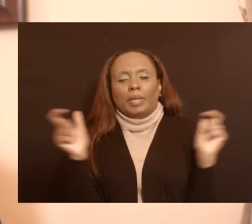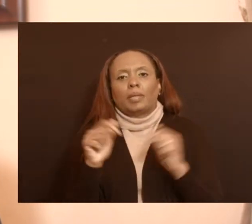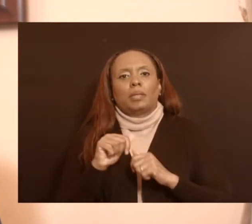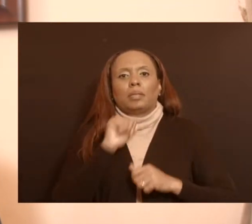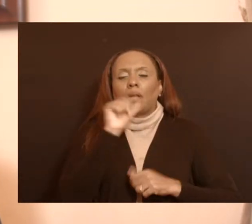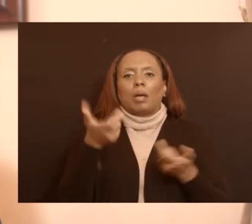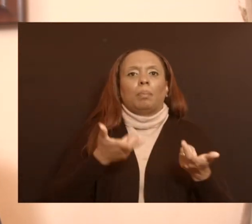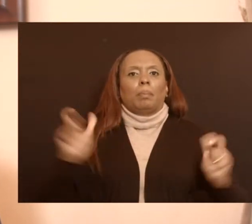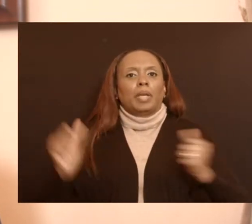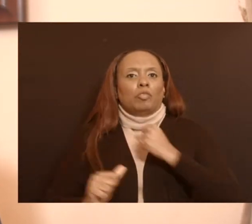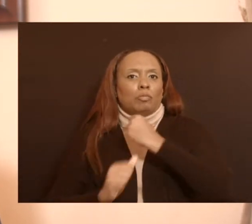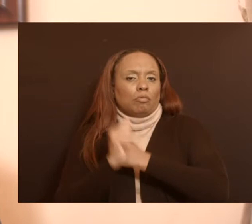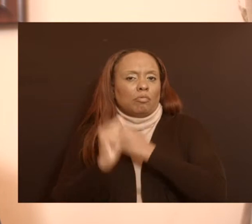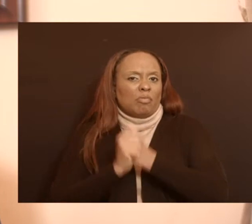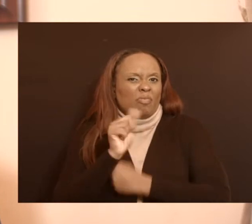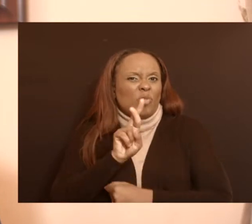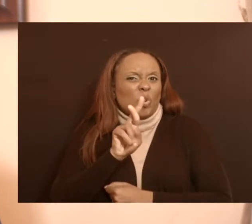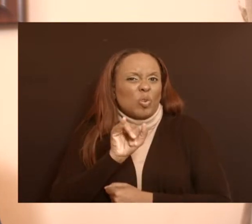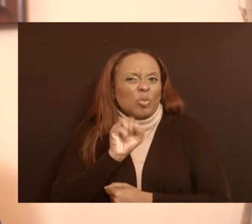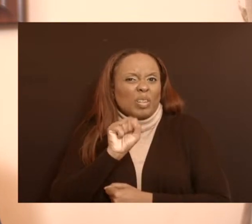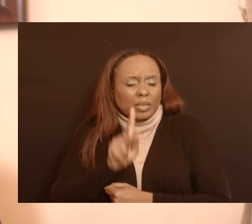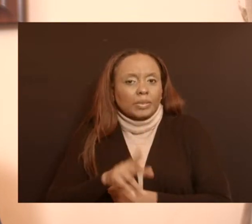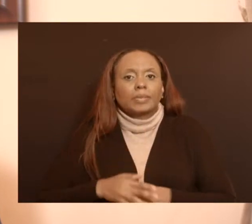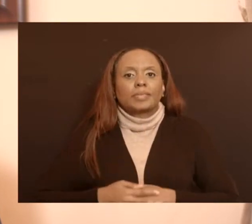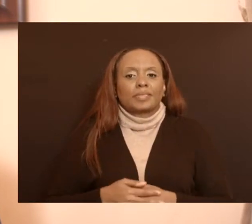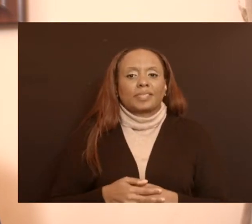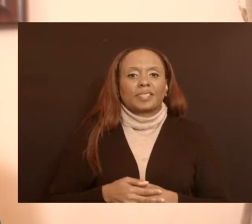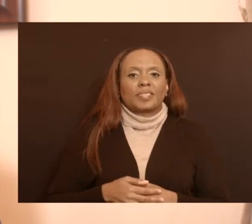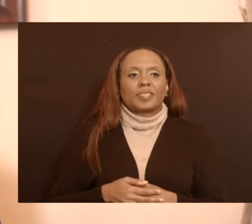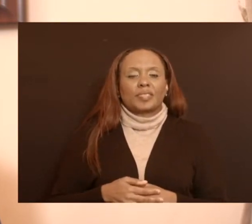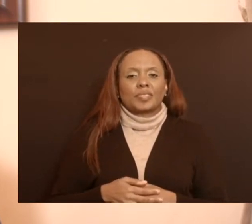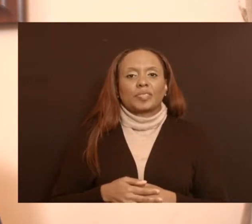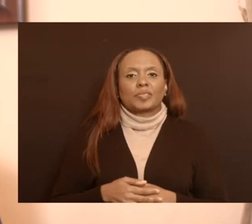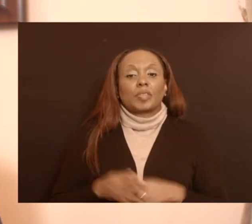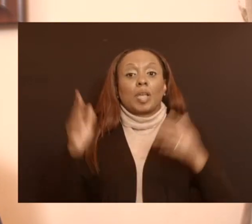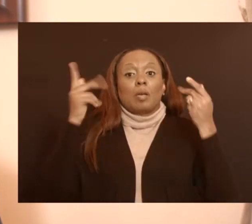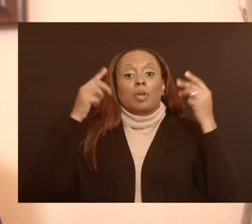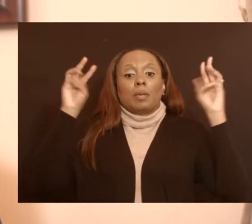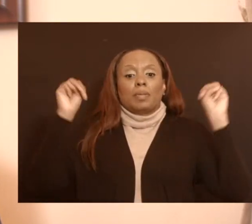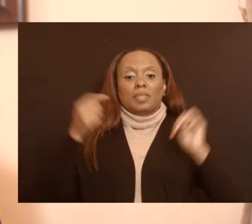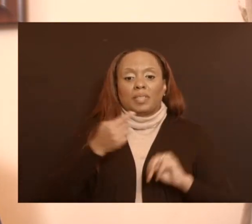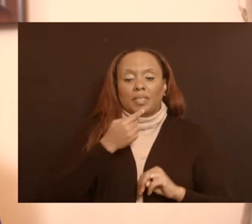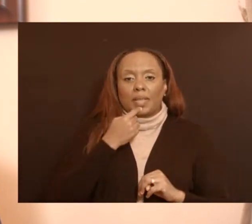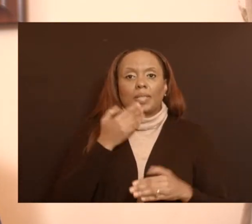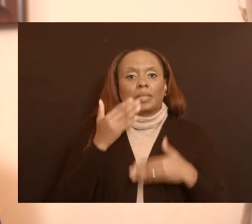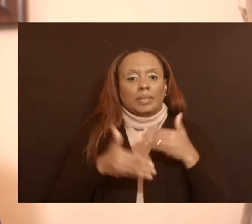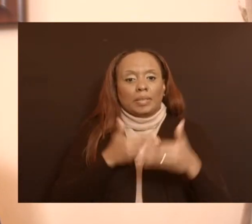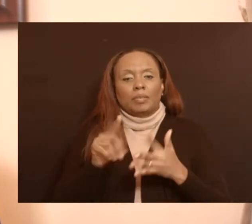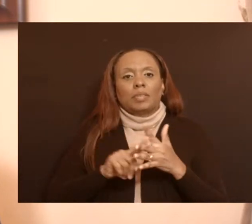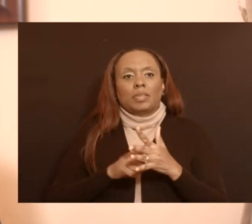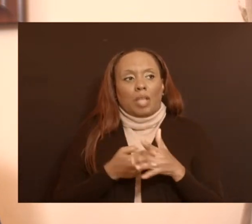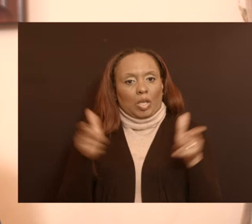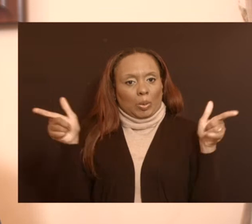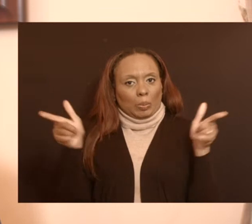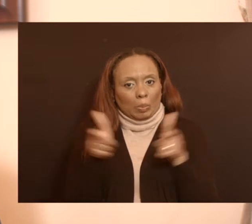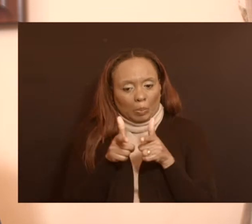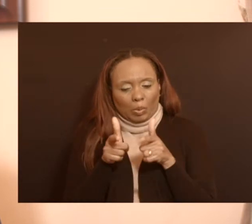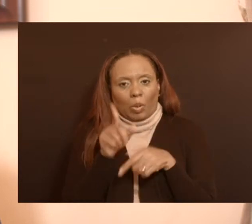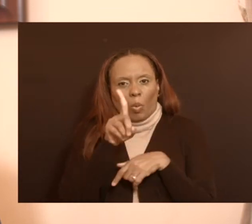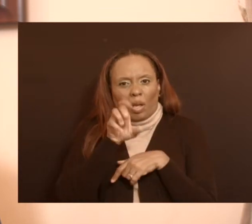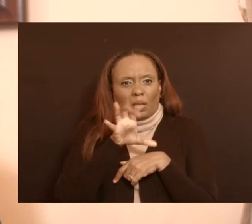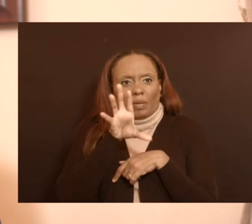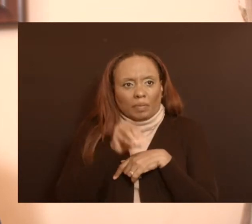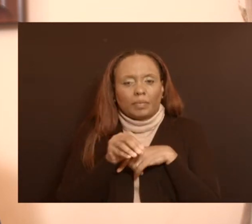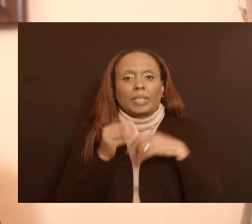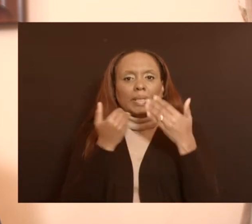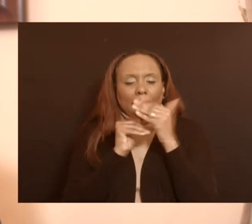a party. As the Prime Minister said, as we go ahead and as we do it, we start small. As time goes by and we're sure we